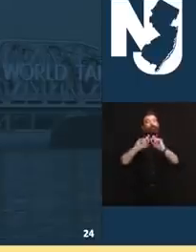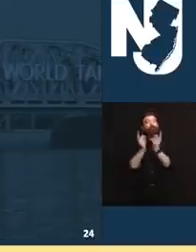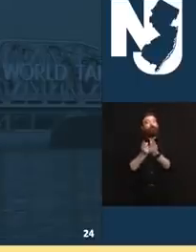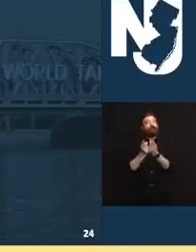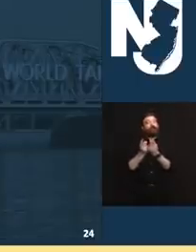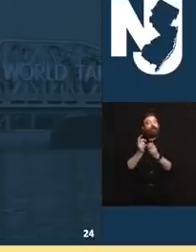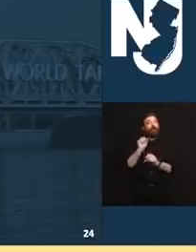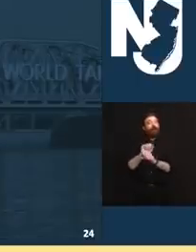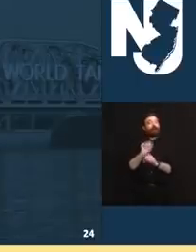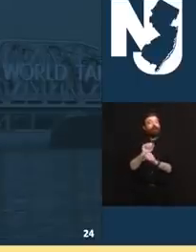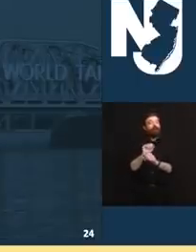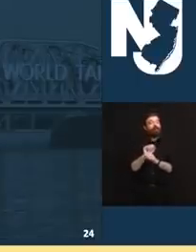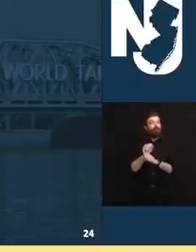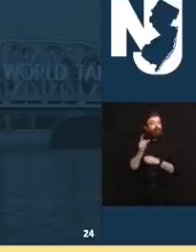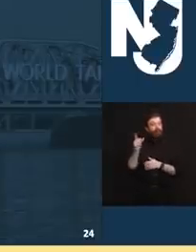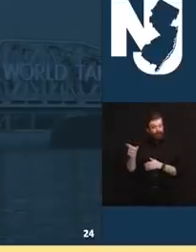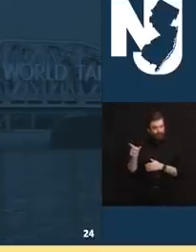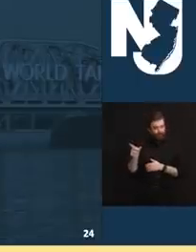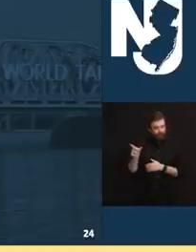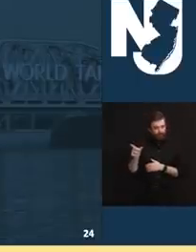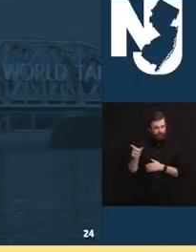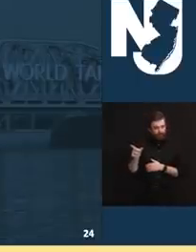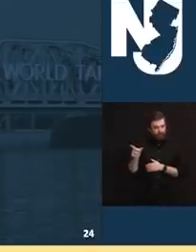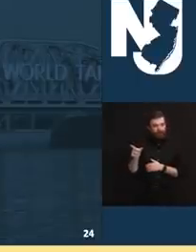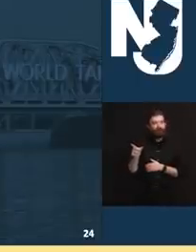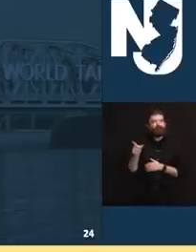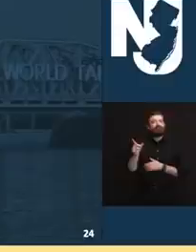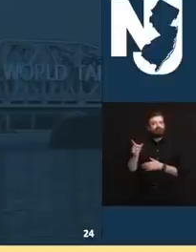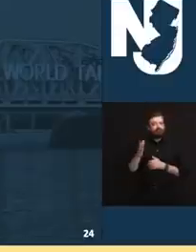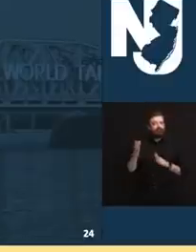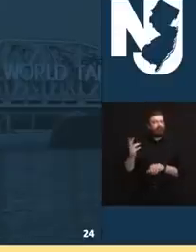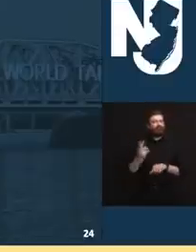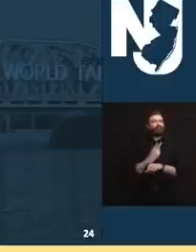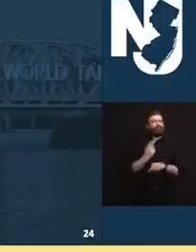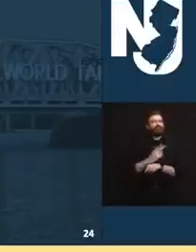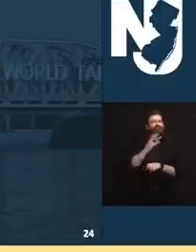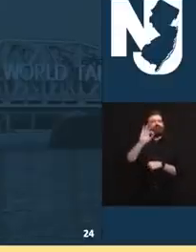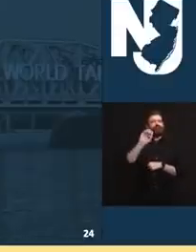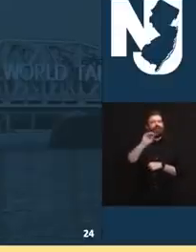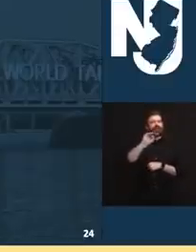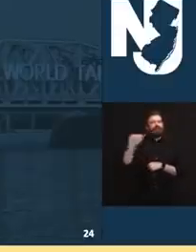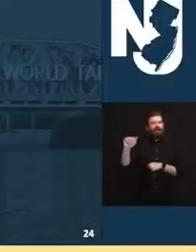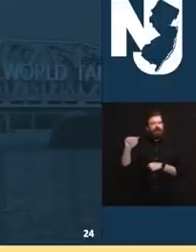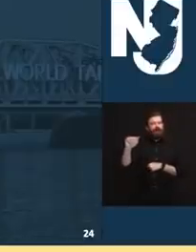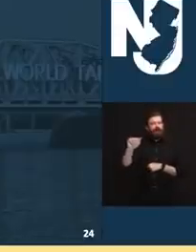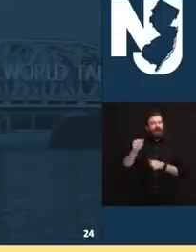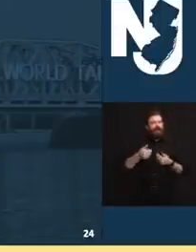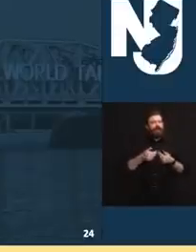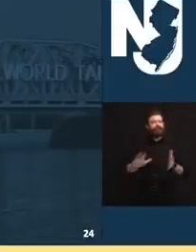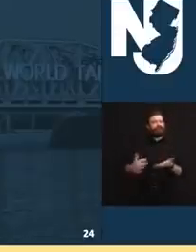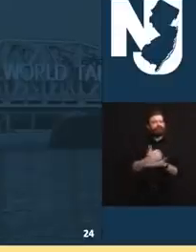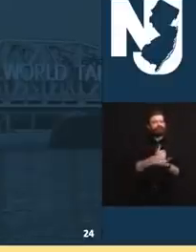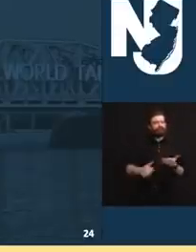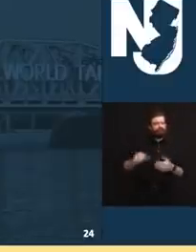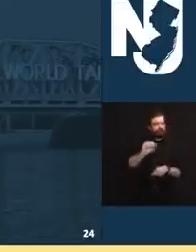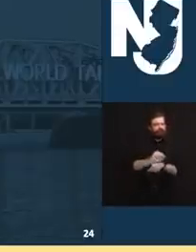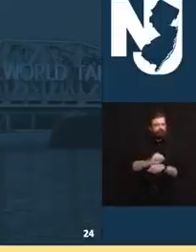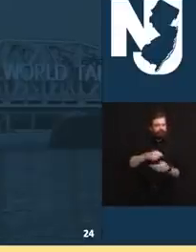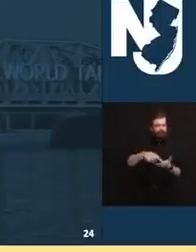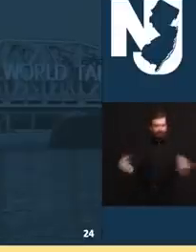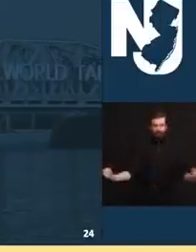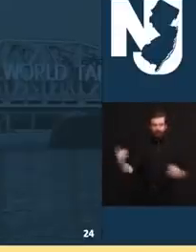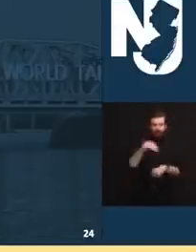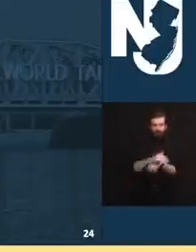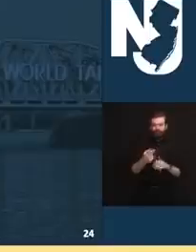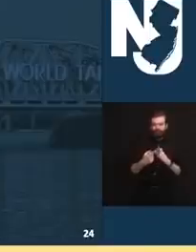wages assistance payments tonight, which will deliver payments to an estimated 10,000 newly eligible